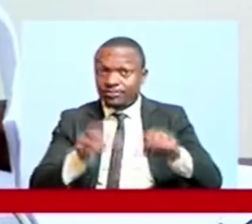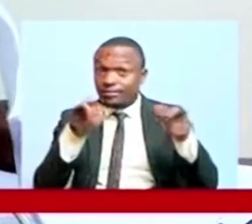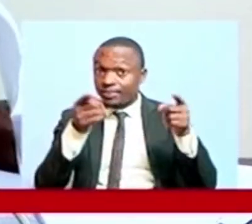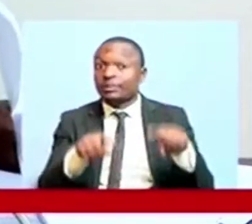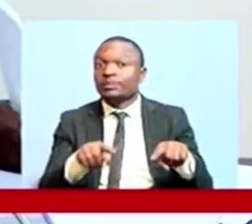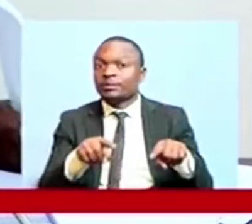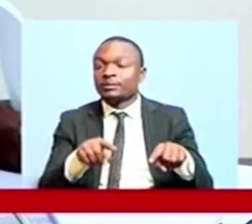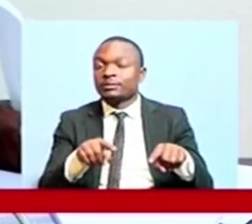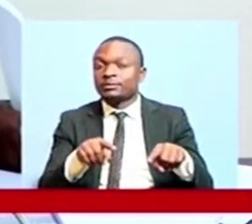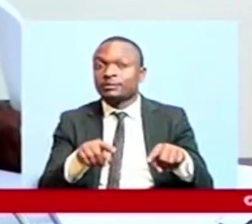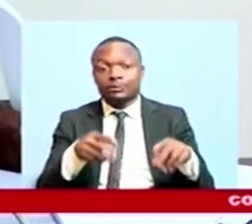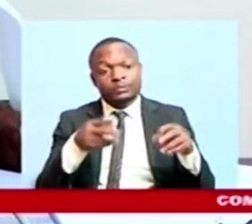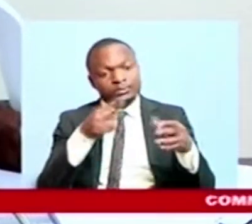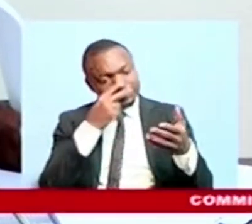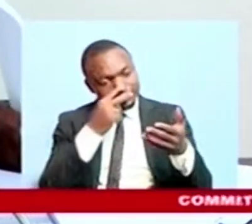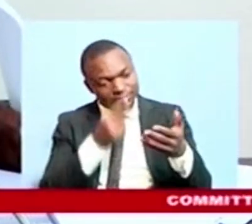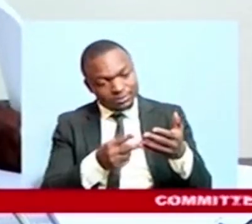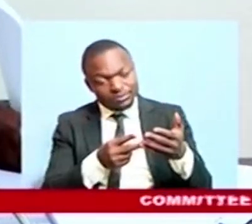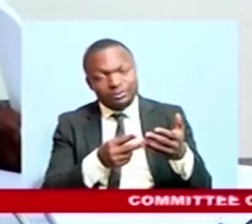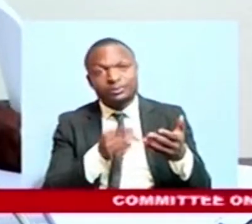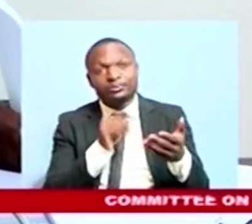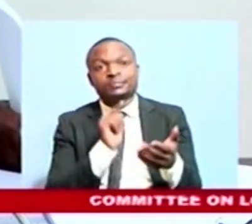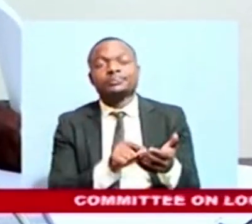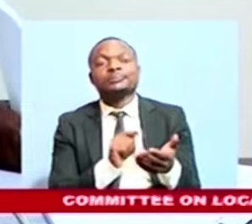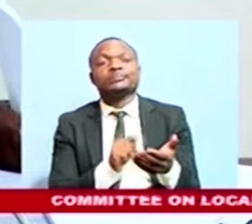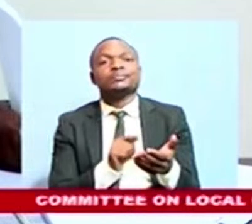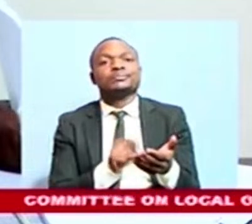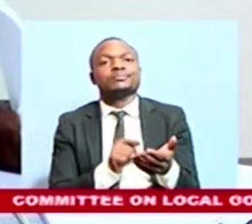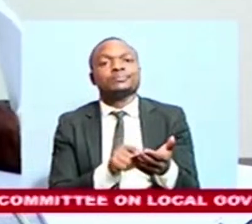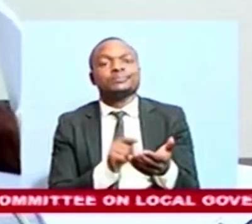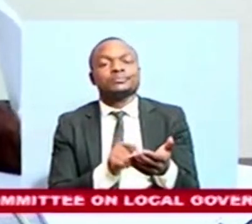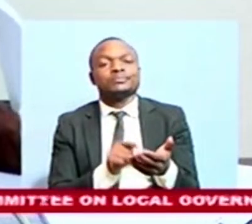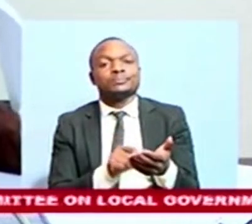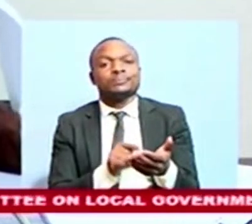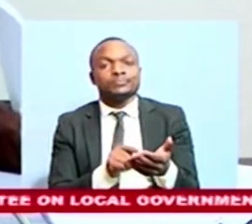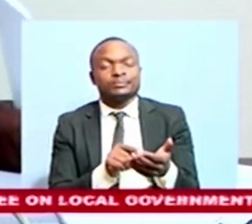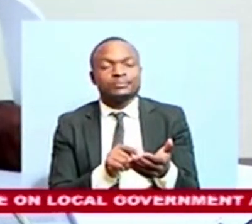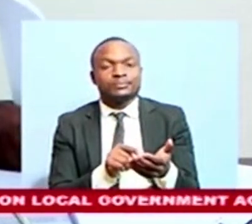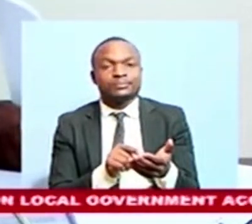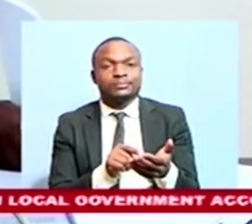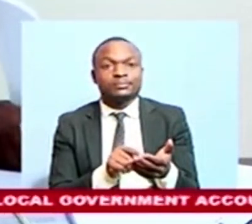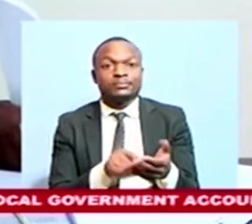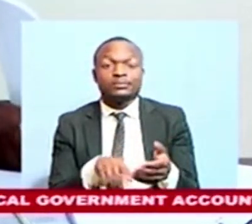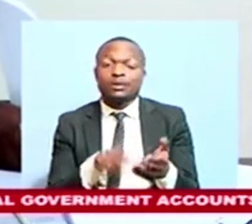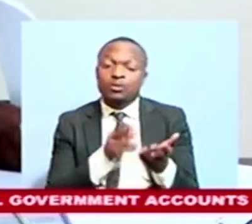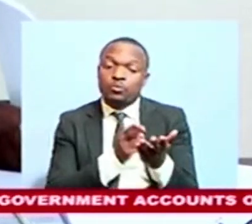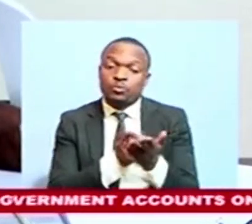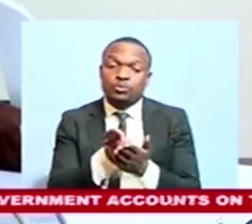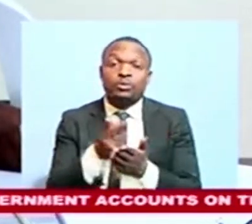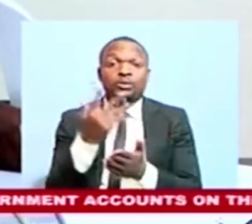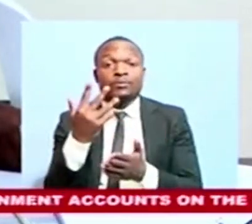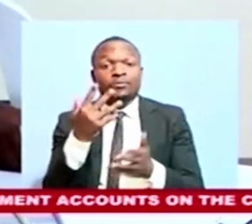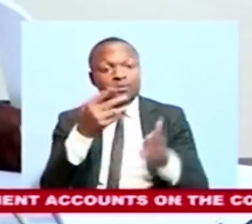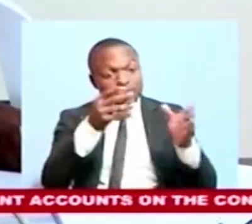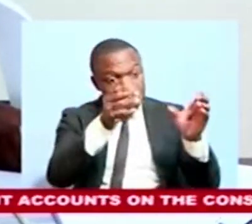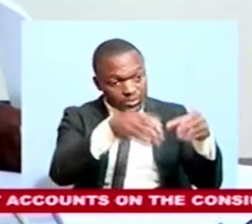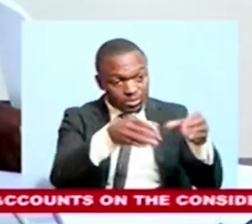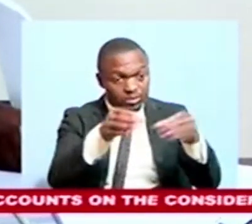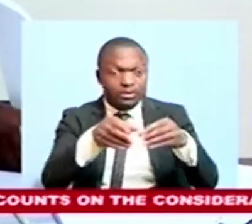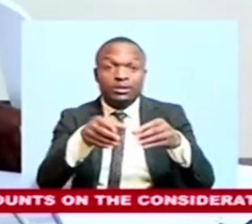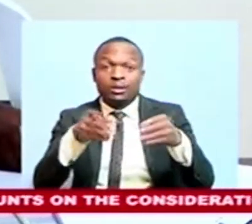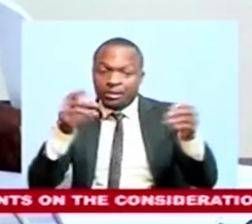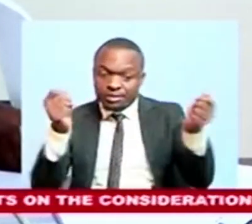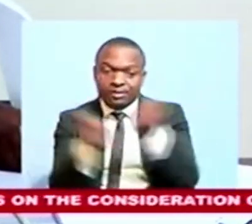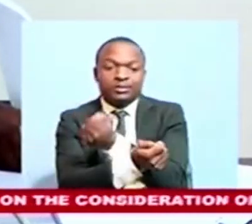then when I look at the contents, it seems almost all these 5 clubs, they changed